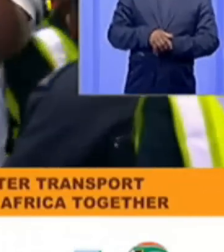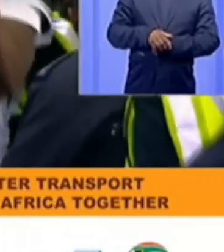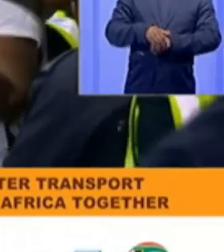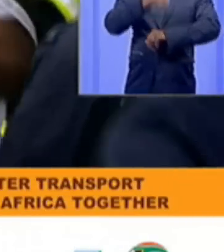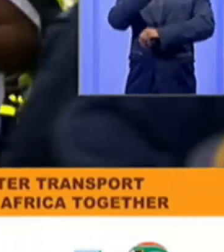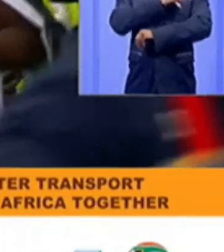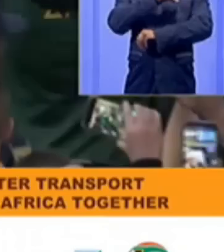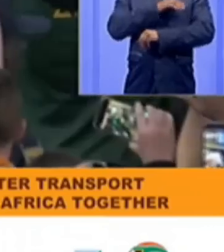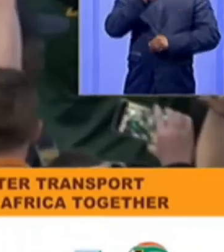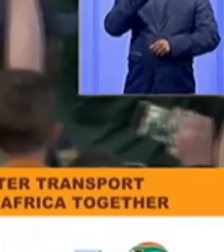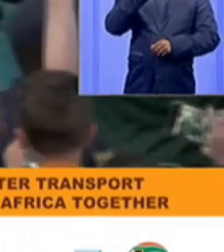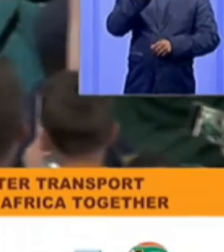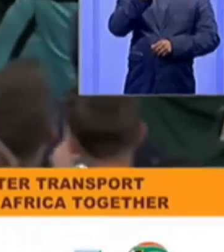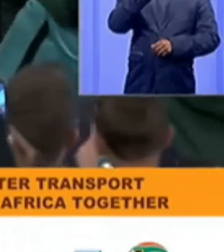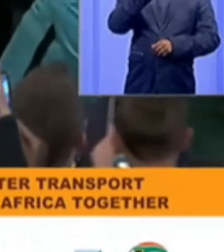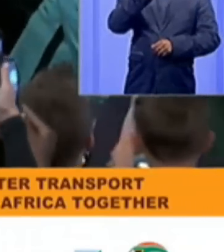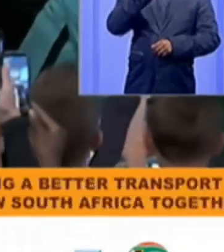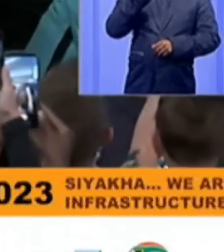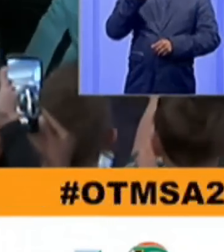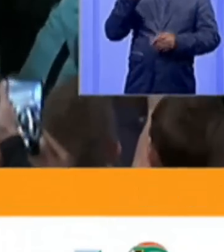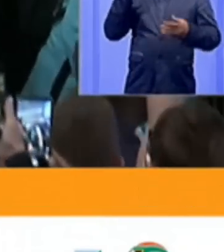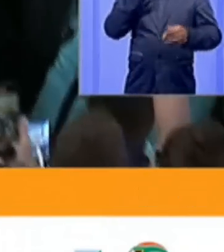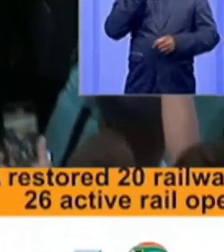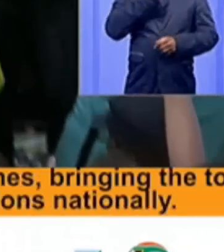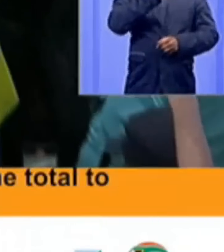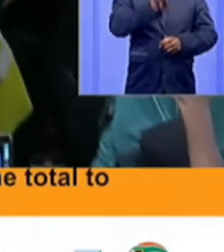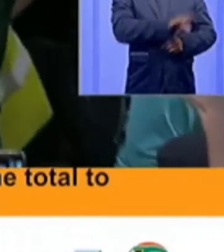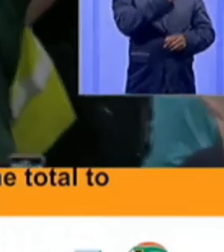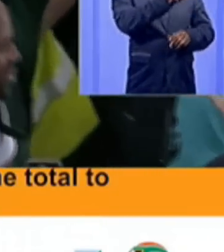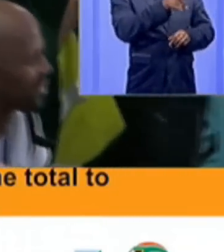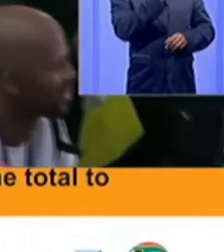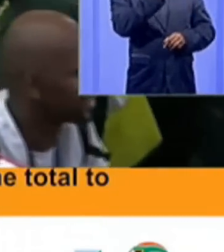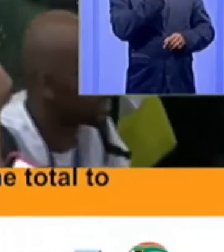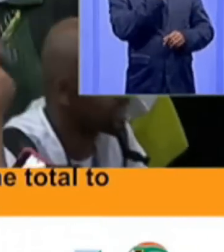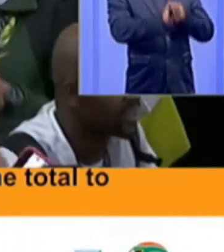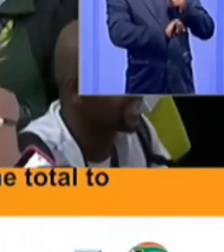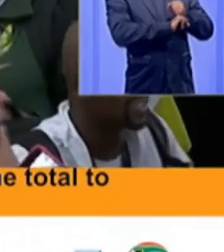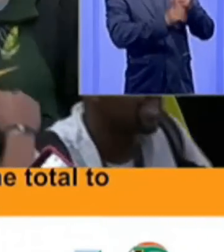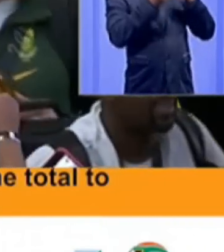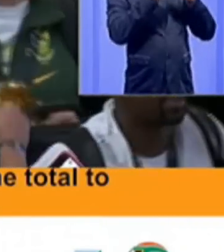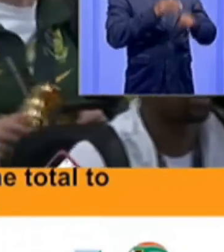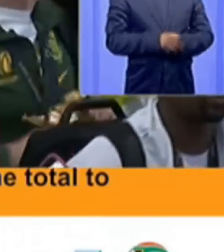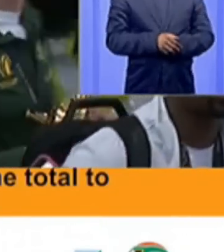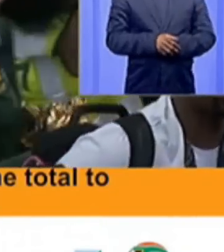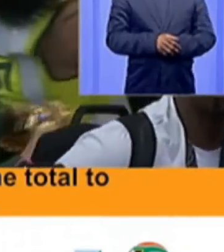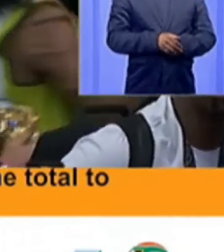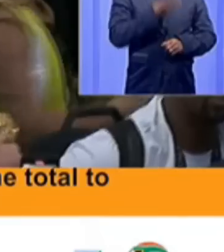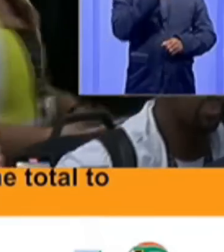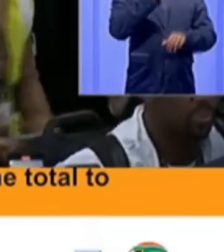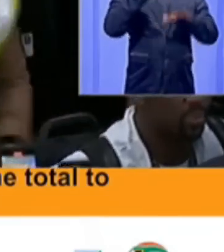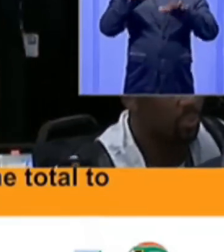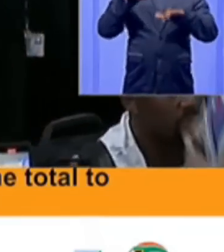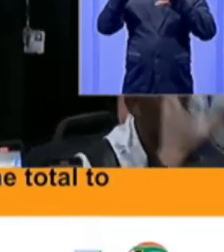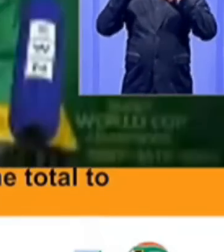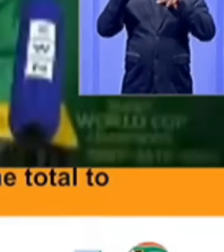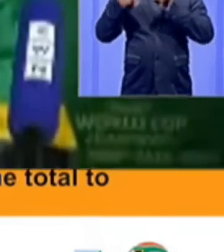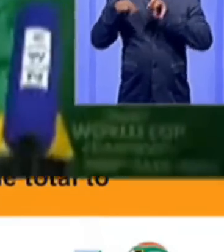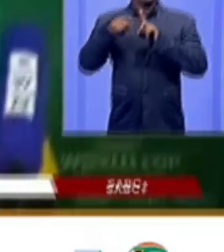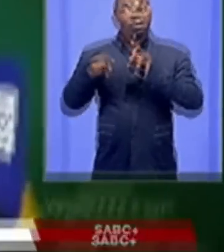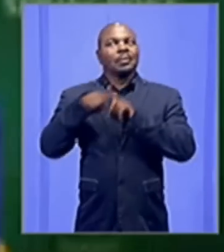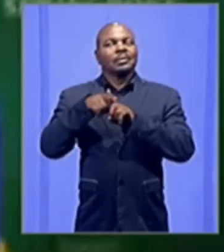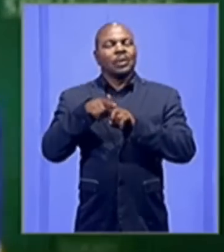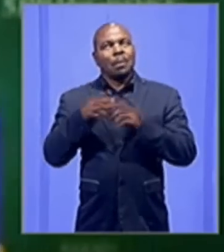Siya Kolisi o bošitša gafela phenyo ya bona go ma-Afrika Borwa. People were hopeful in 2019, maybe we'll win it,